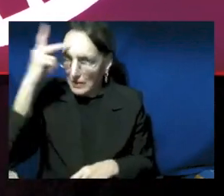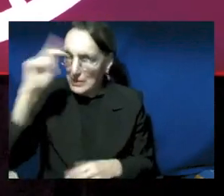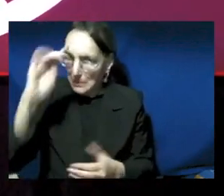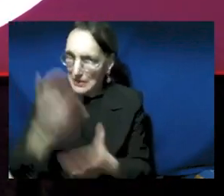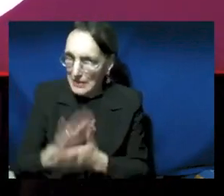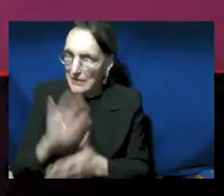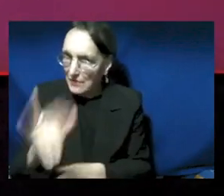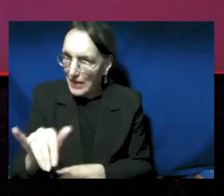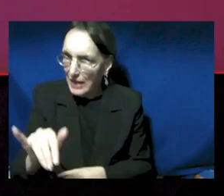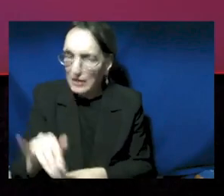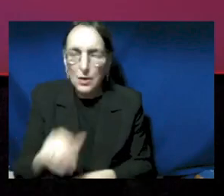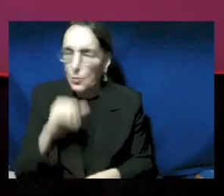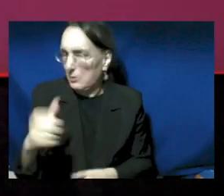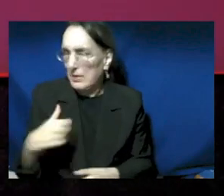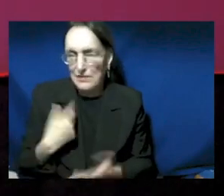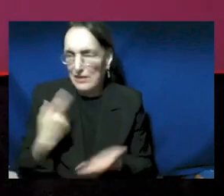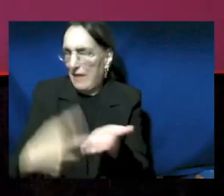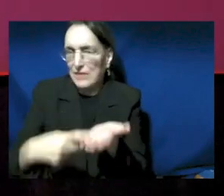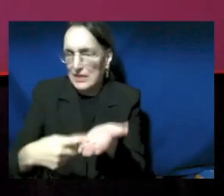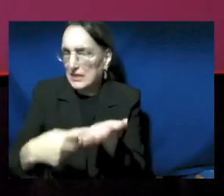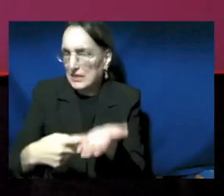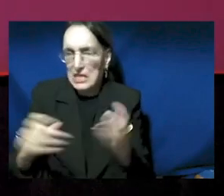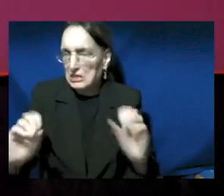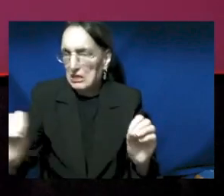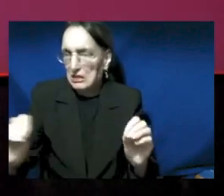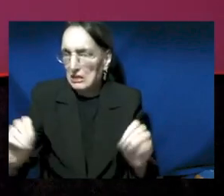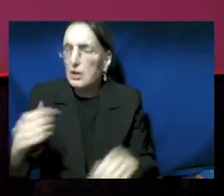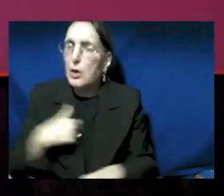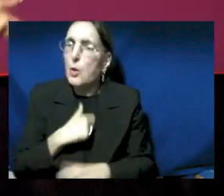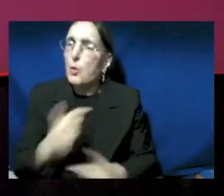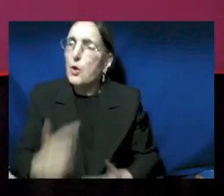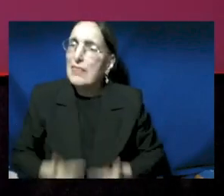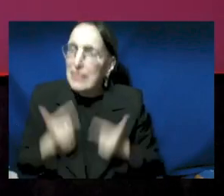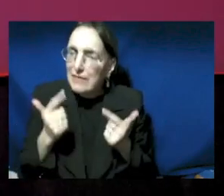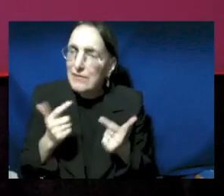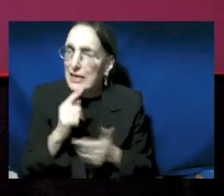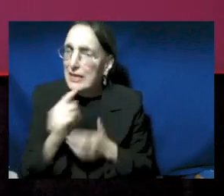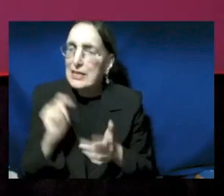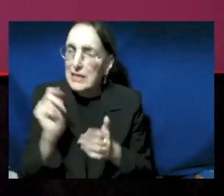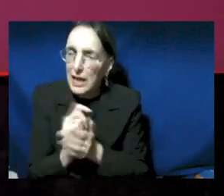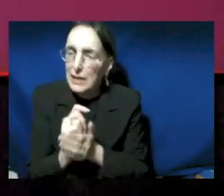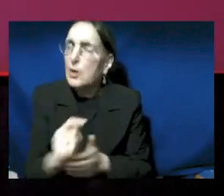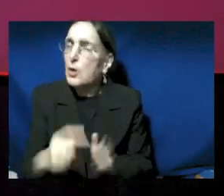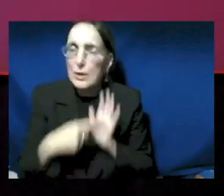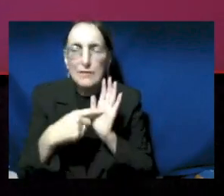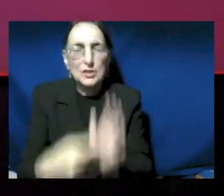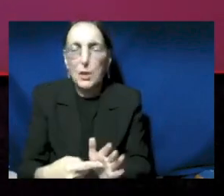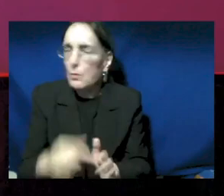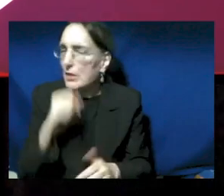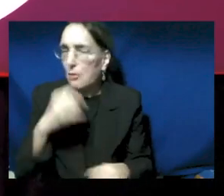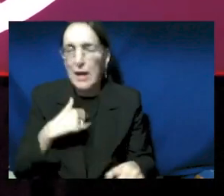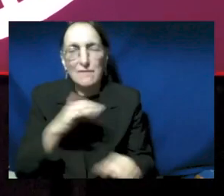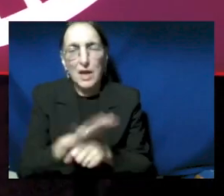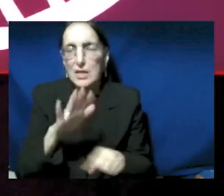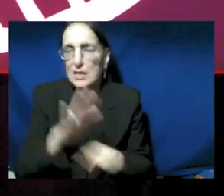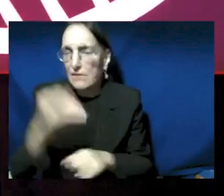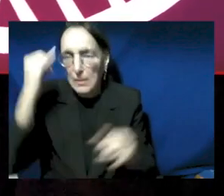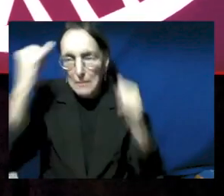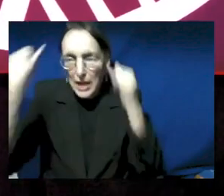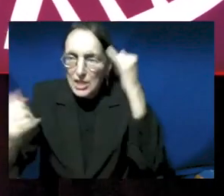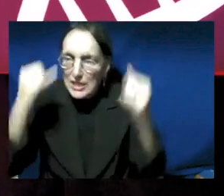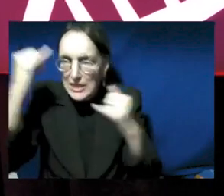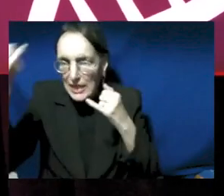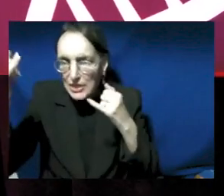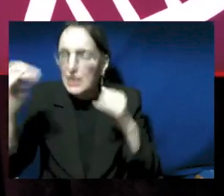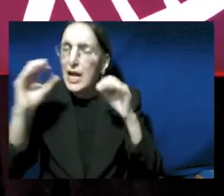is we're living in an era that we have shown that we lack imagination. I can give two or